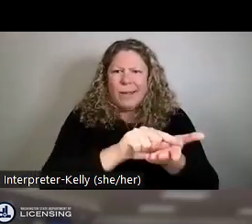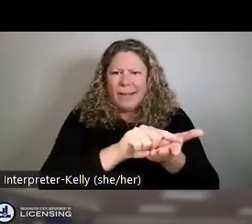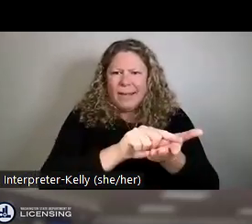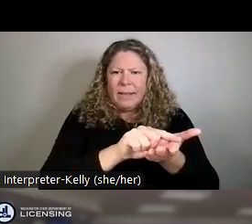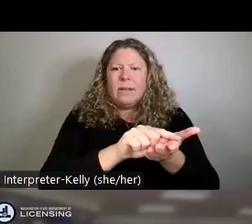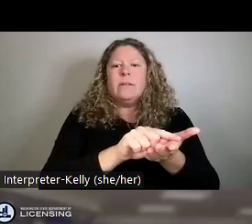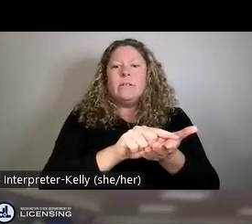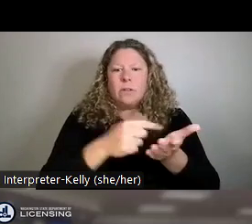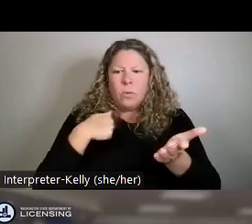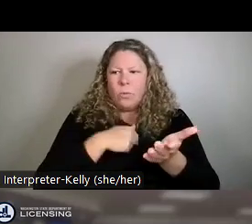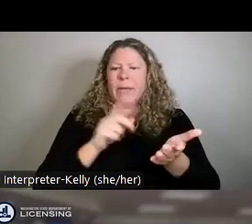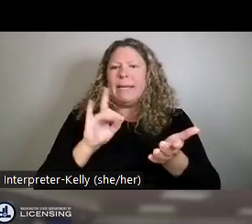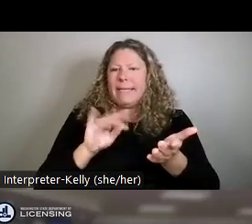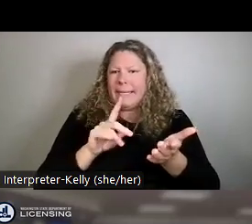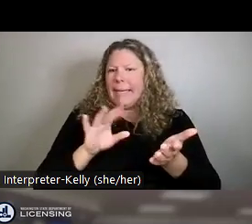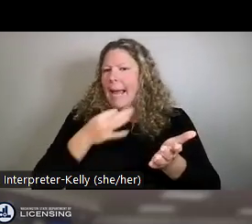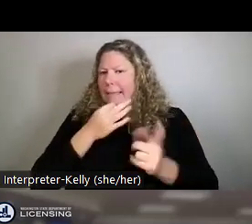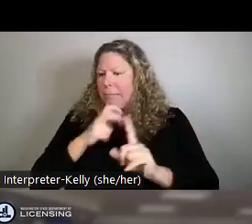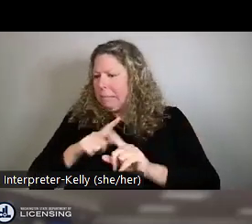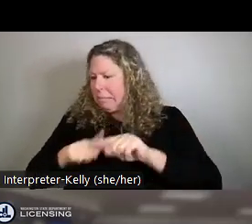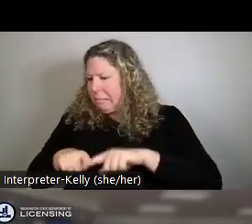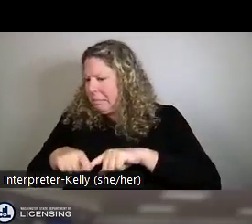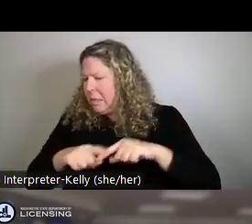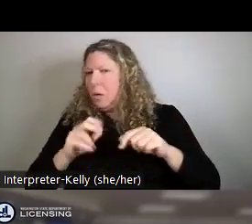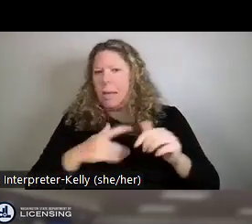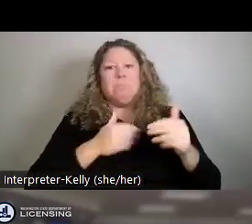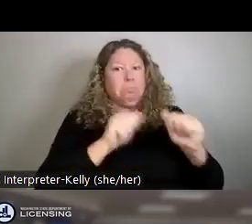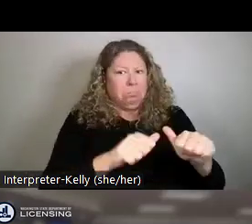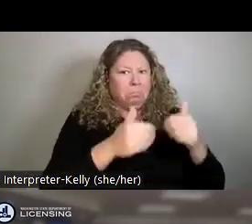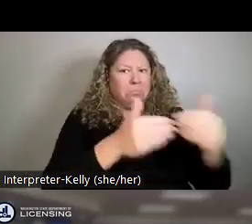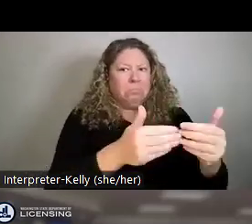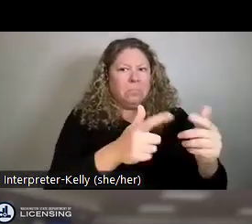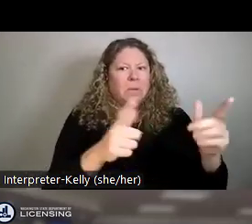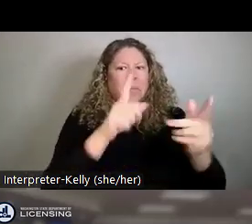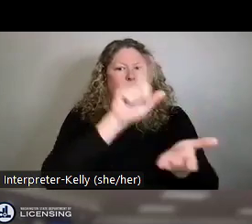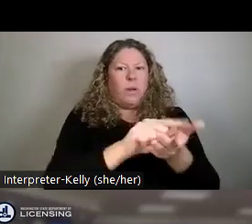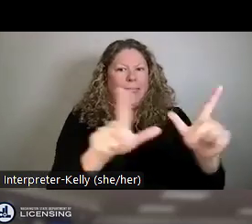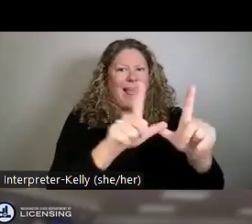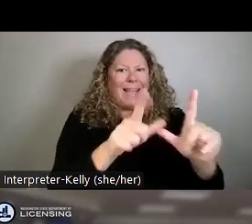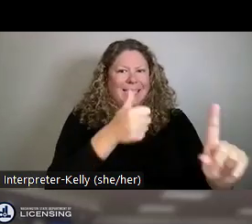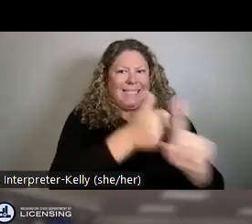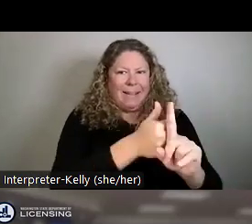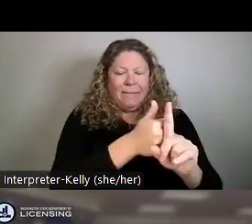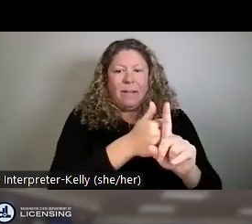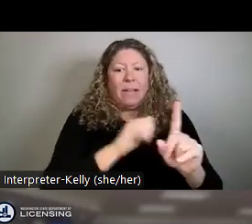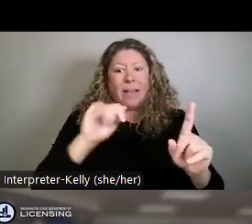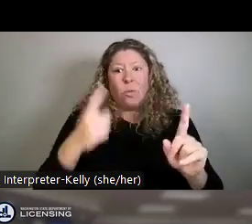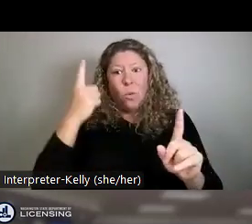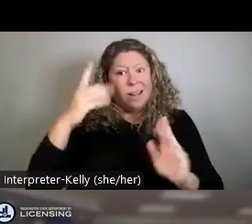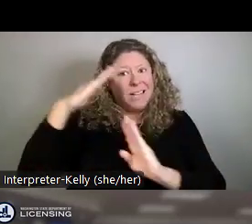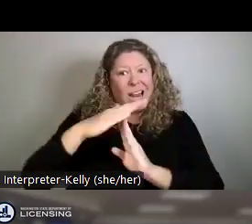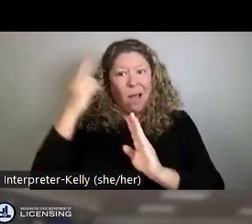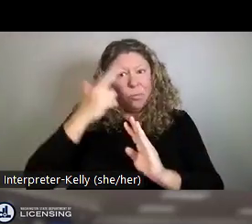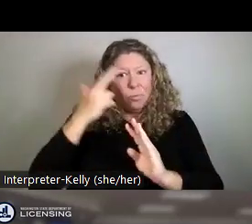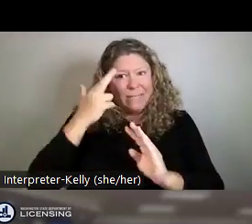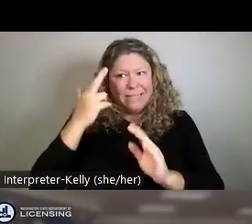quick updates to let customers print their licenses themselves. This has been one of the top reasons people reach out to us, so